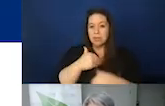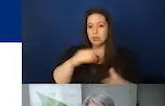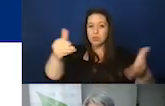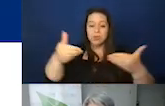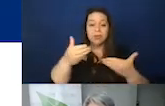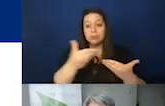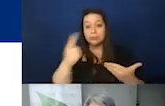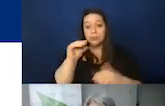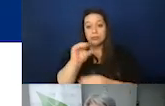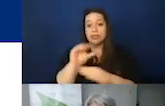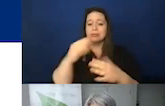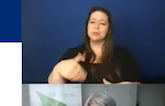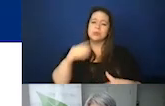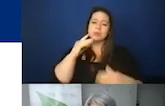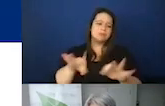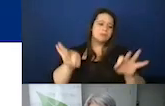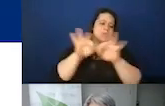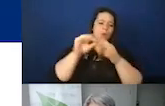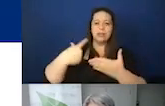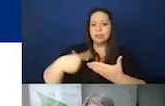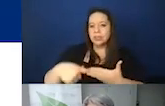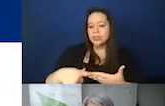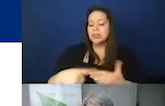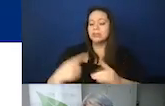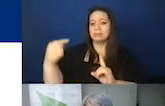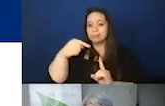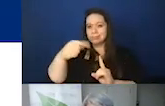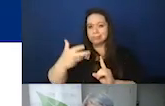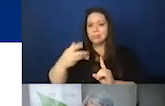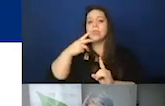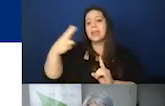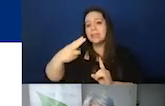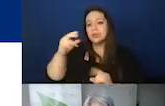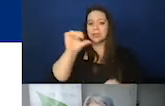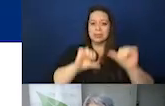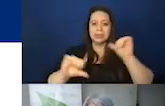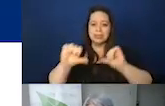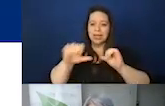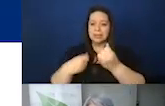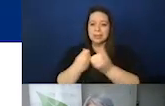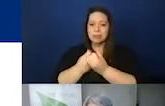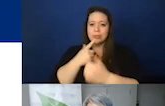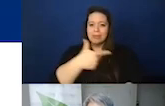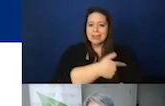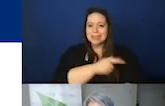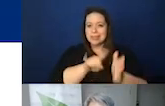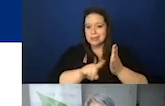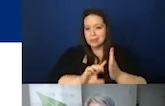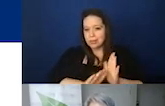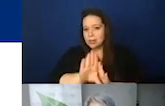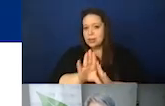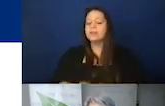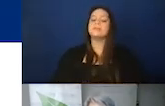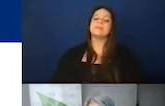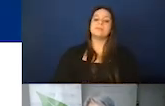to tonight's incredibly important discussion around the history and the science behind the vaccines. And